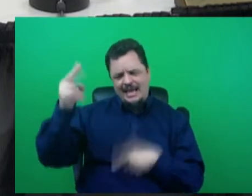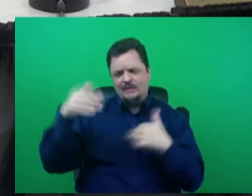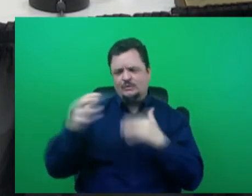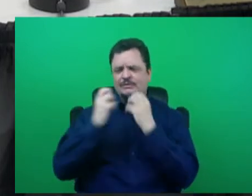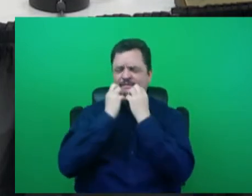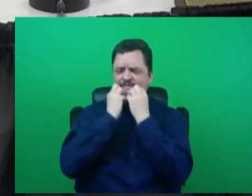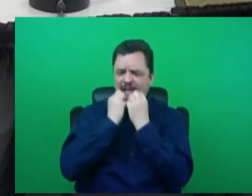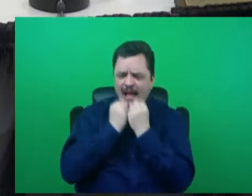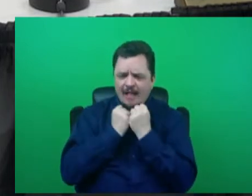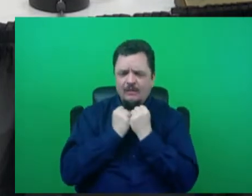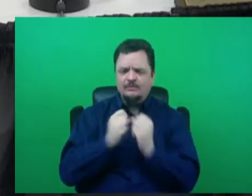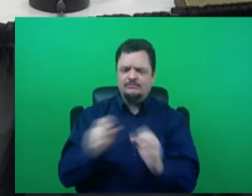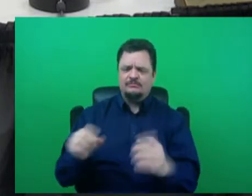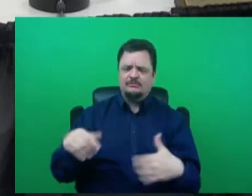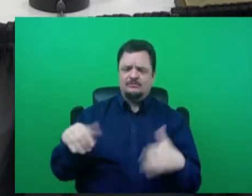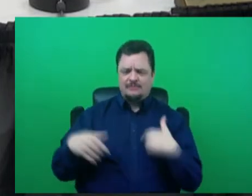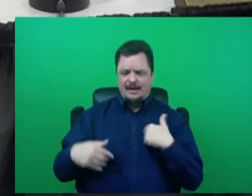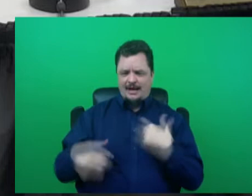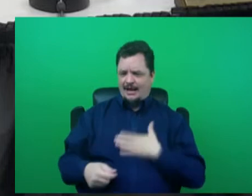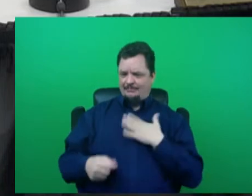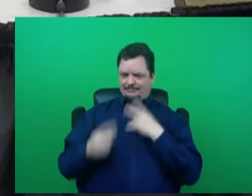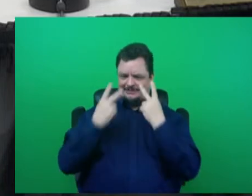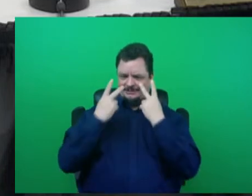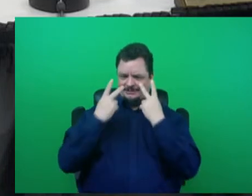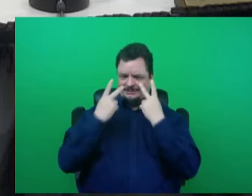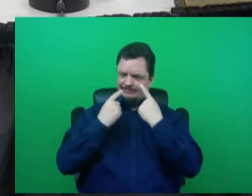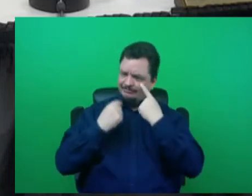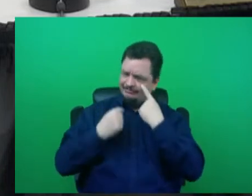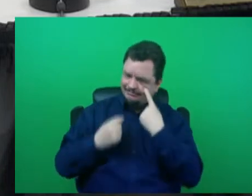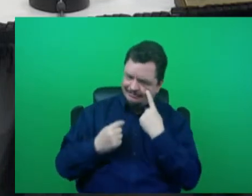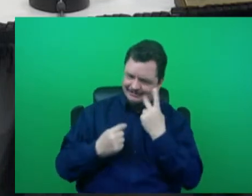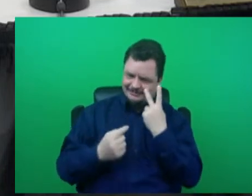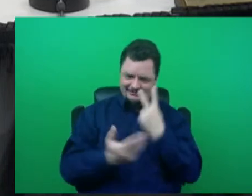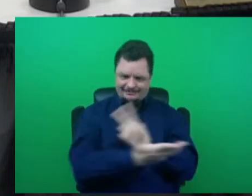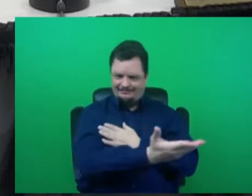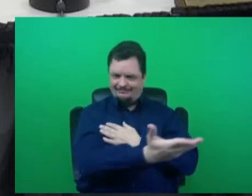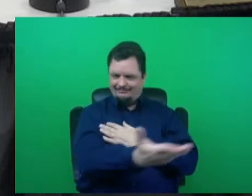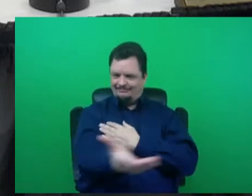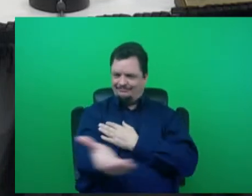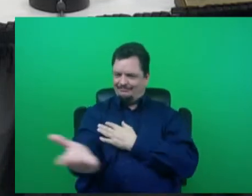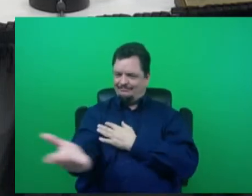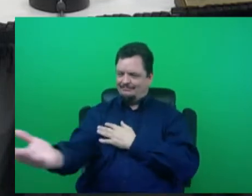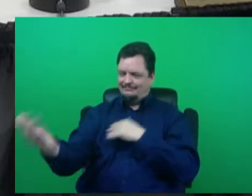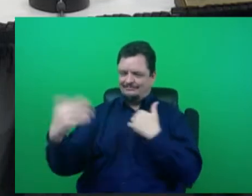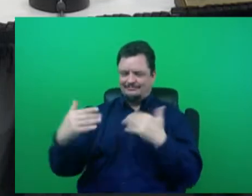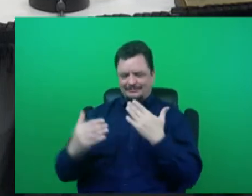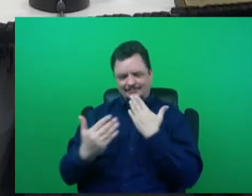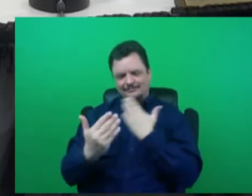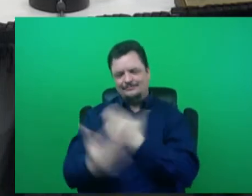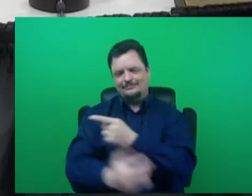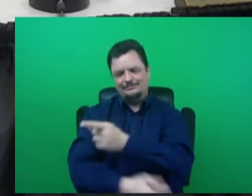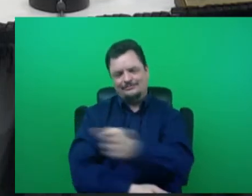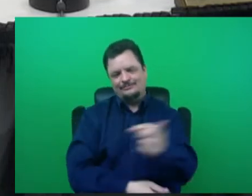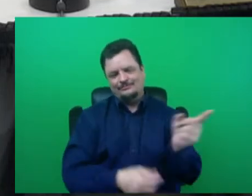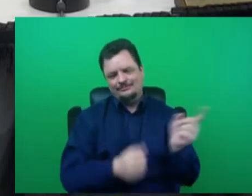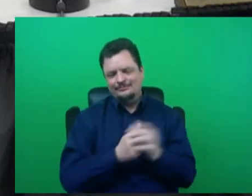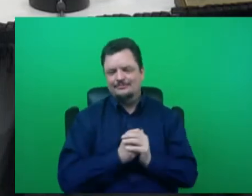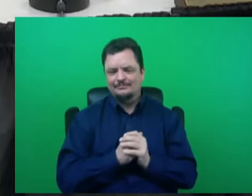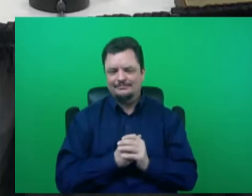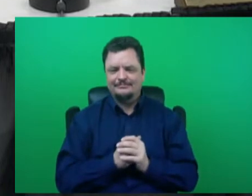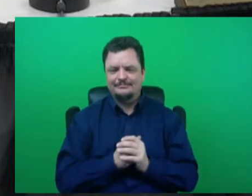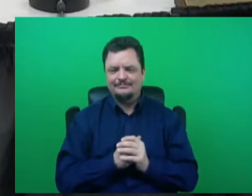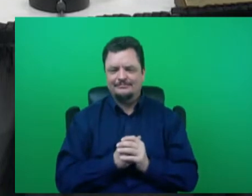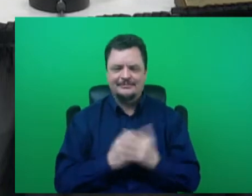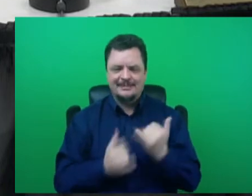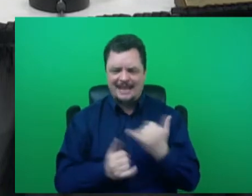you because I've missed you. And as we're transitioning back into, you know, many programs